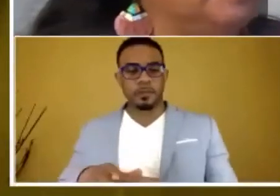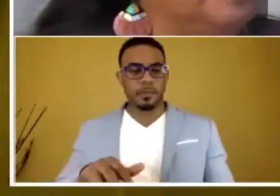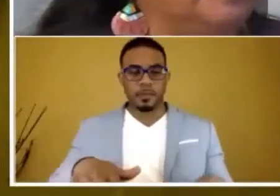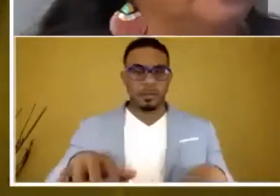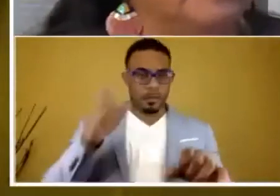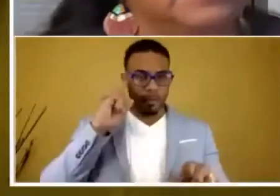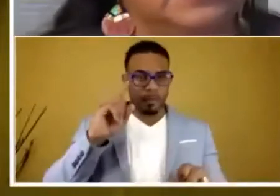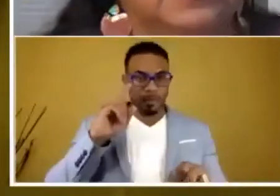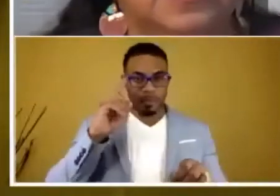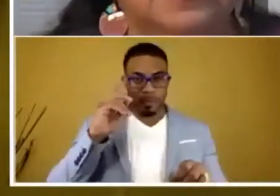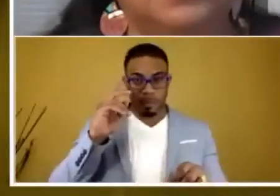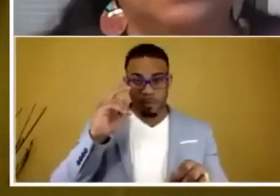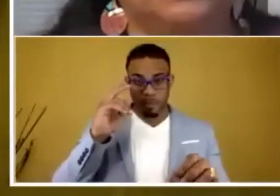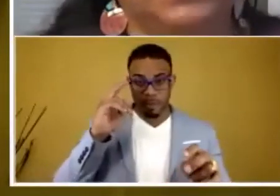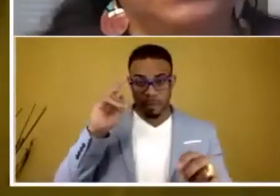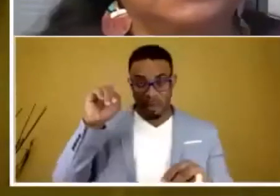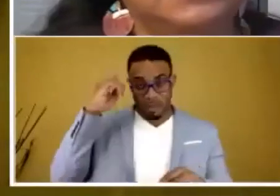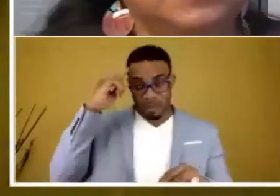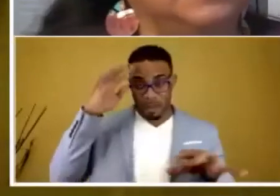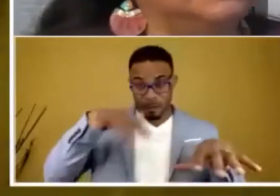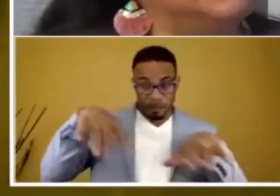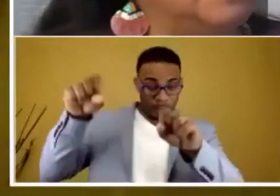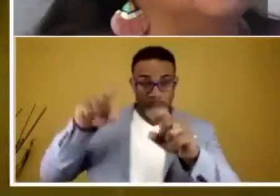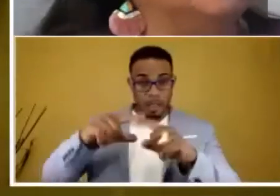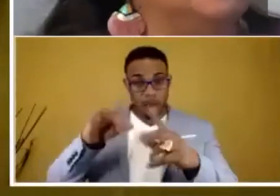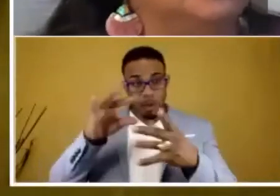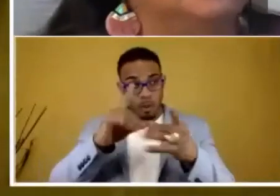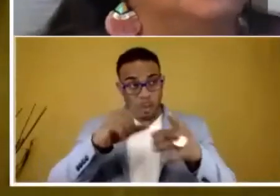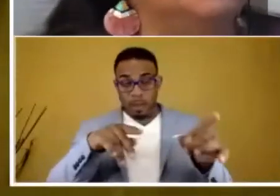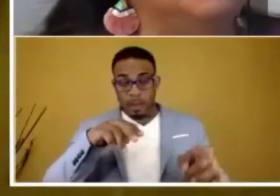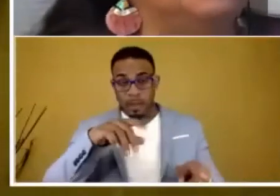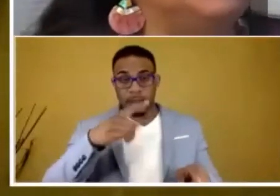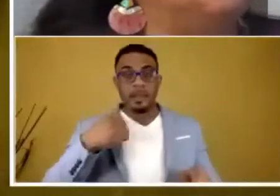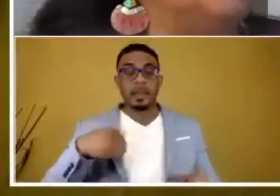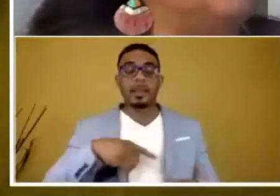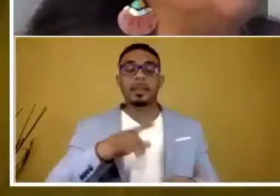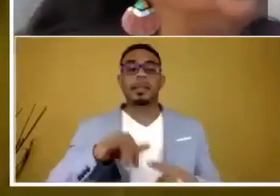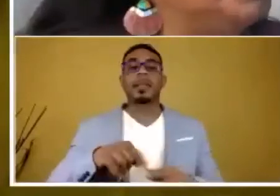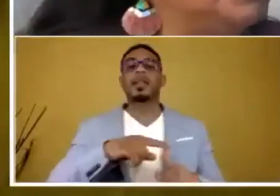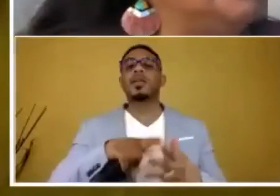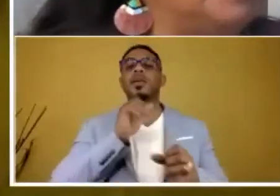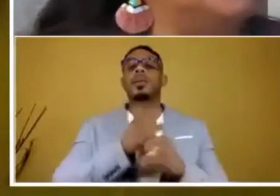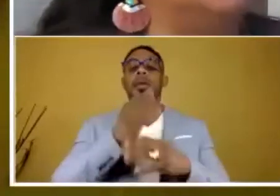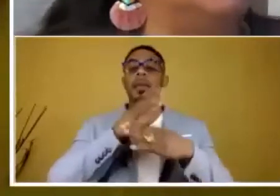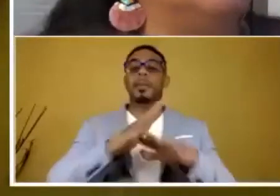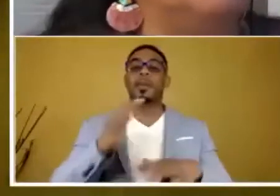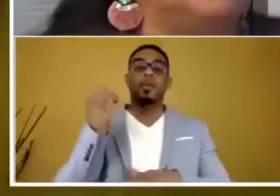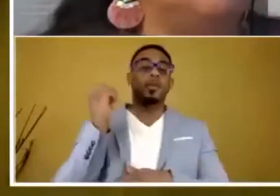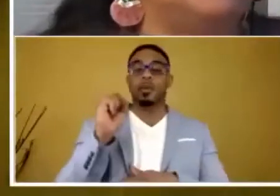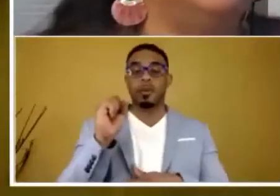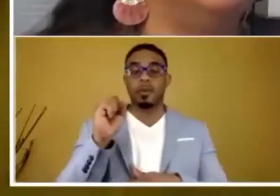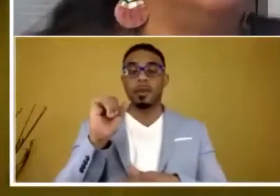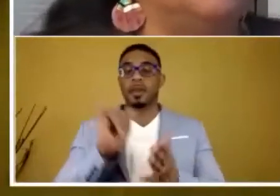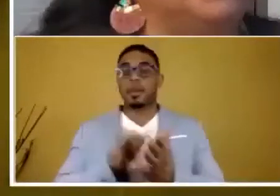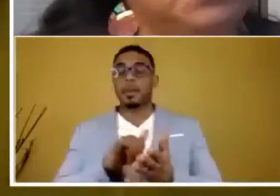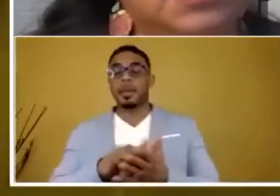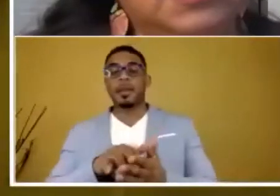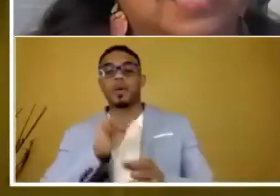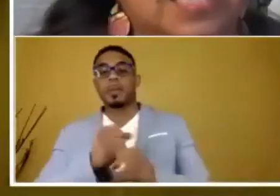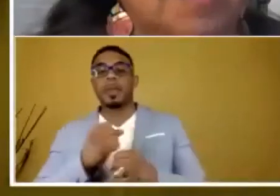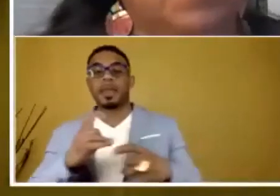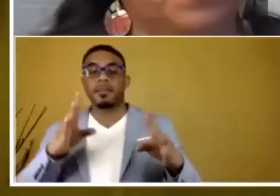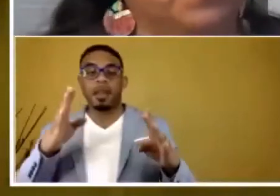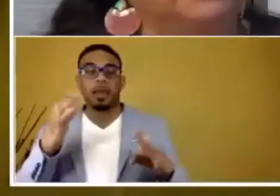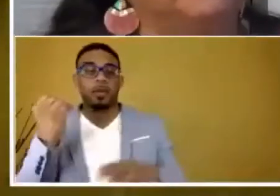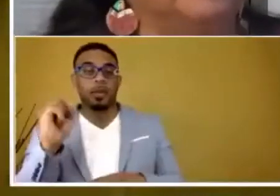Capitol, and to those words that tell us that those who make peaceful revolution impossible will make violent